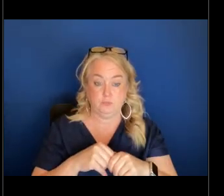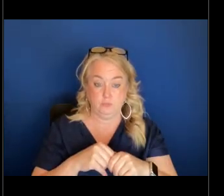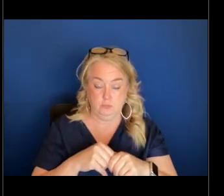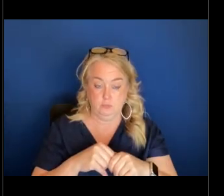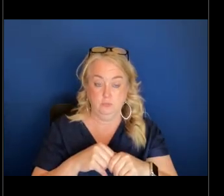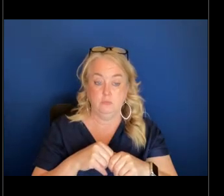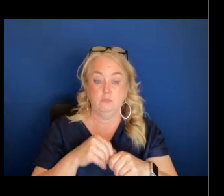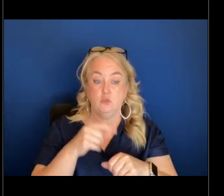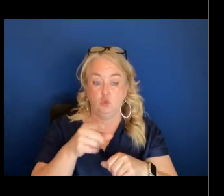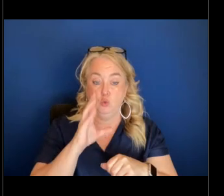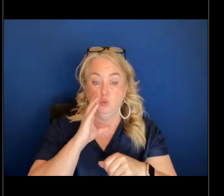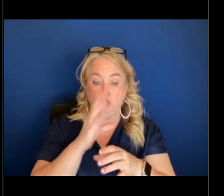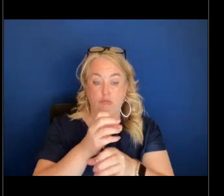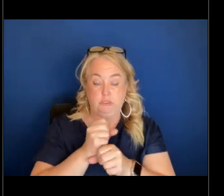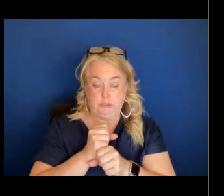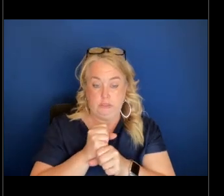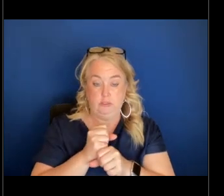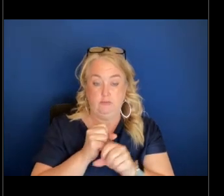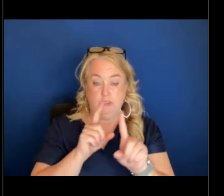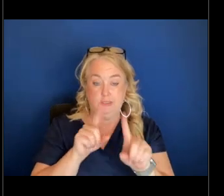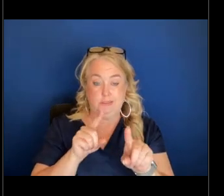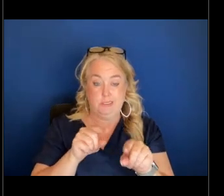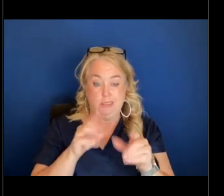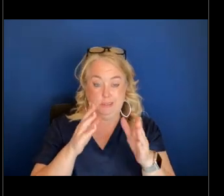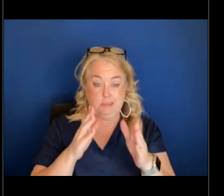You will receive an attendance certificate